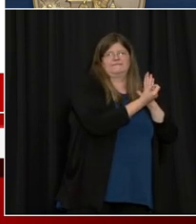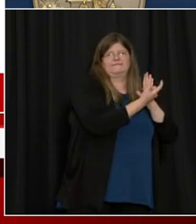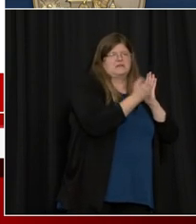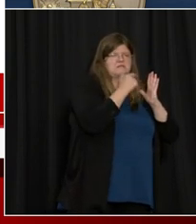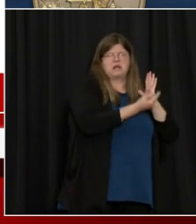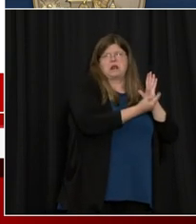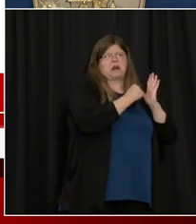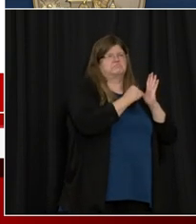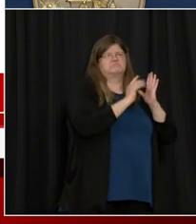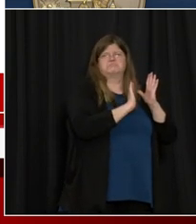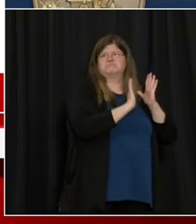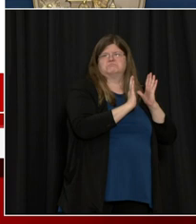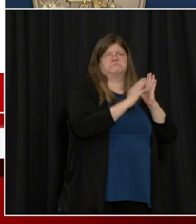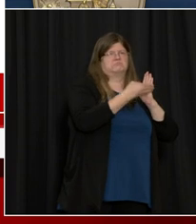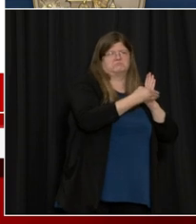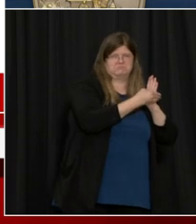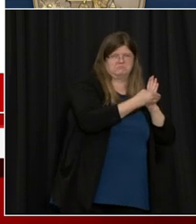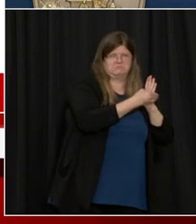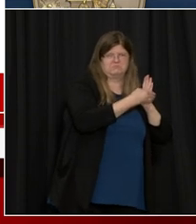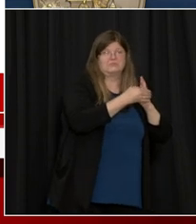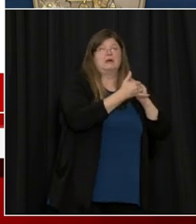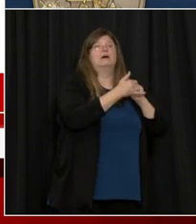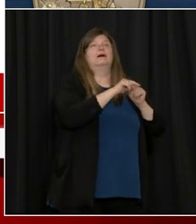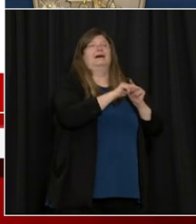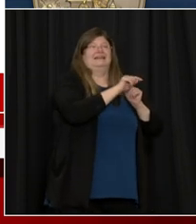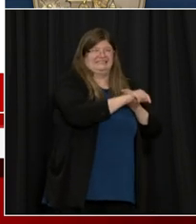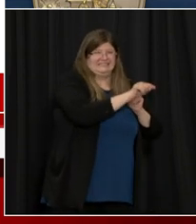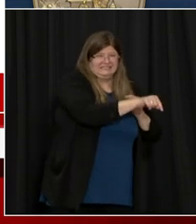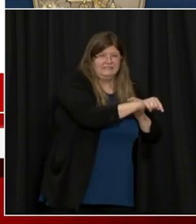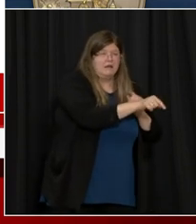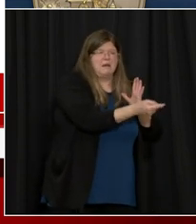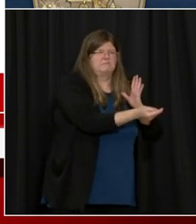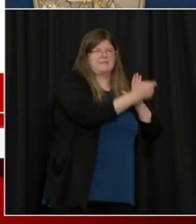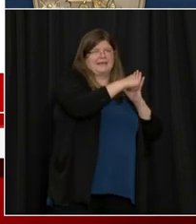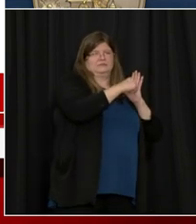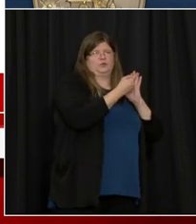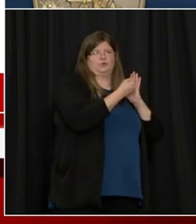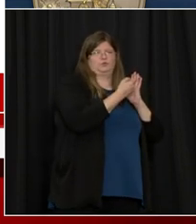they reset Saturday to. That's the reason.